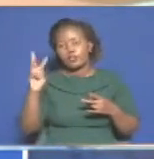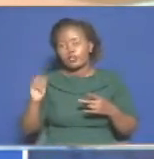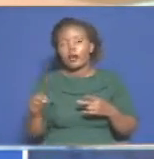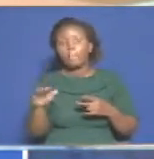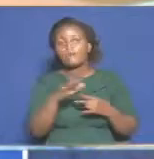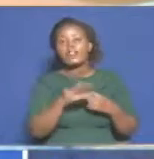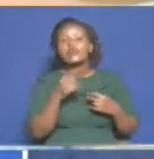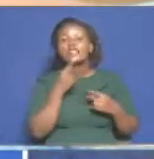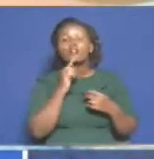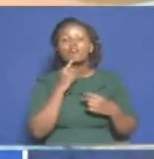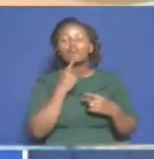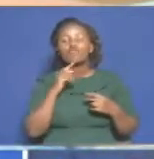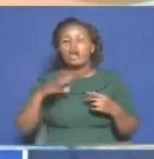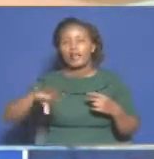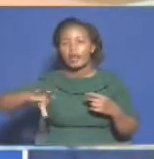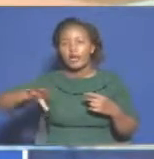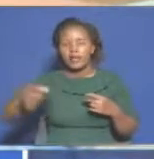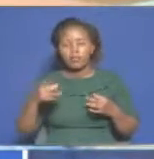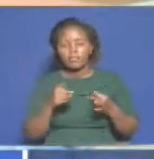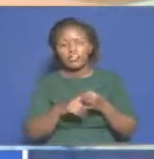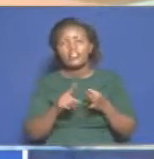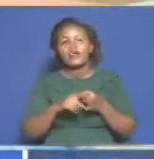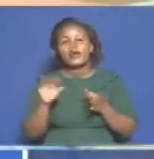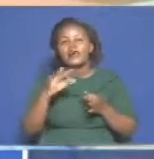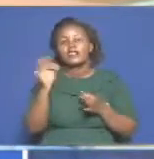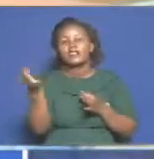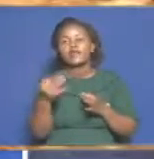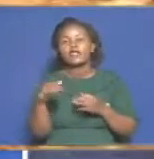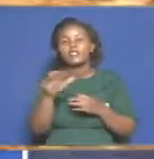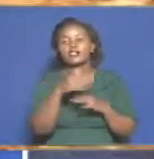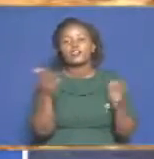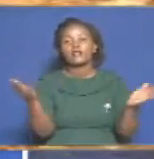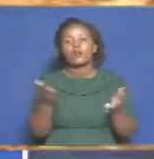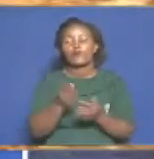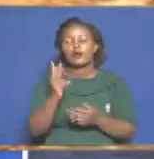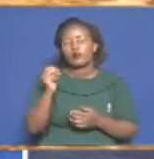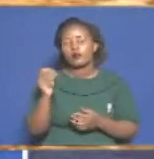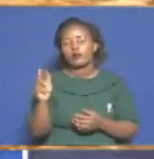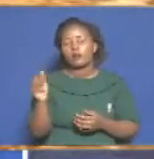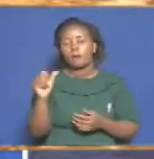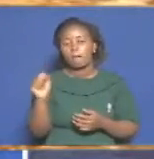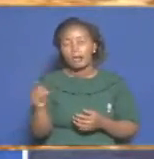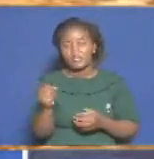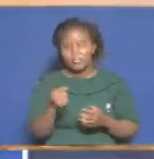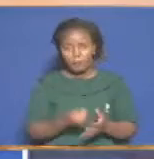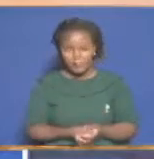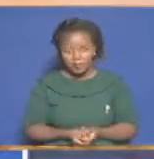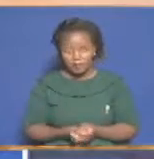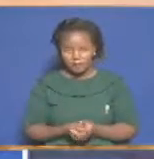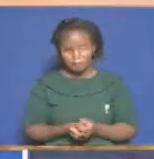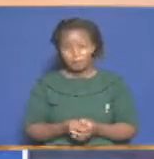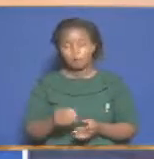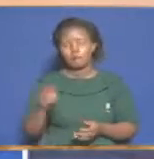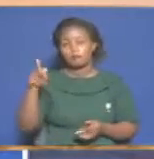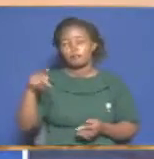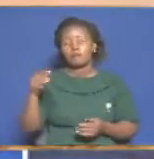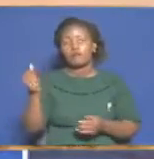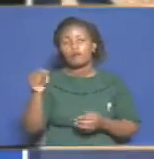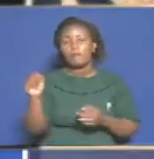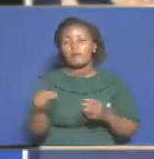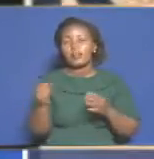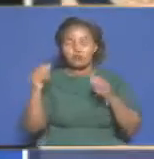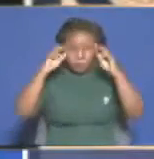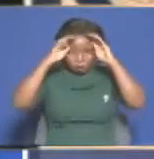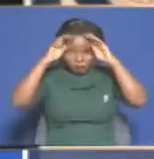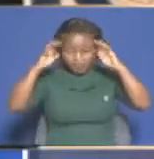Turkana County and a third dam in Forole in Marsabit County. According to the Devolution Principal Secretary Mika Powon,